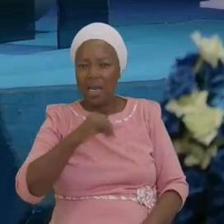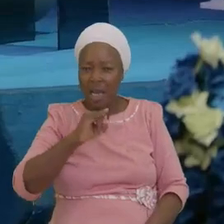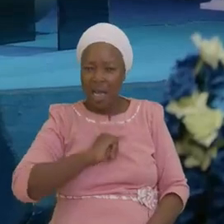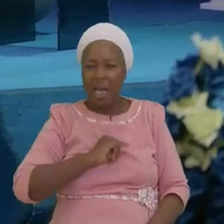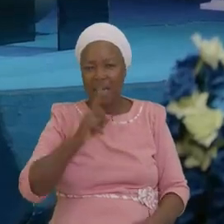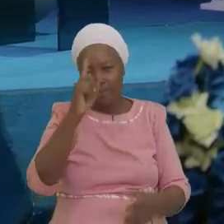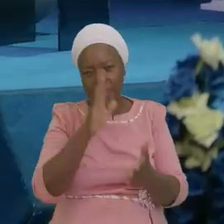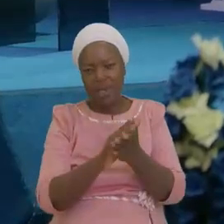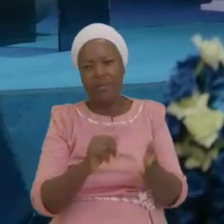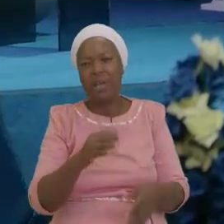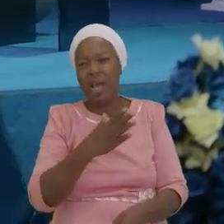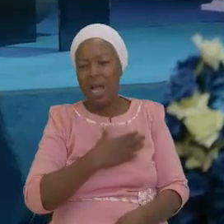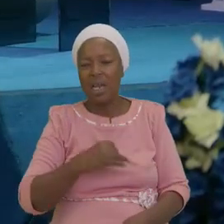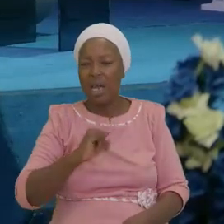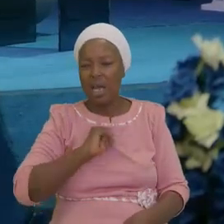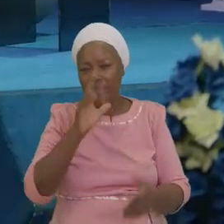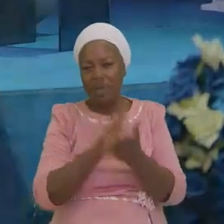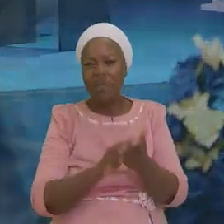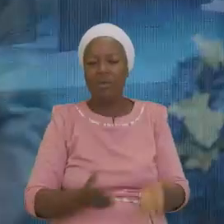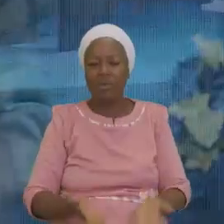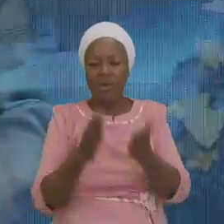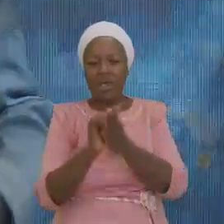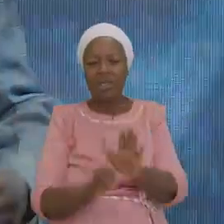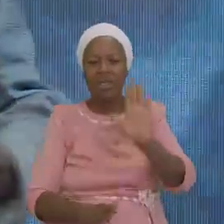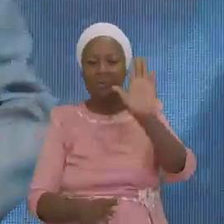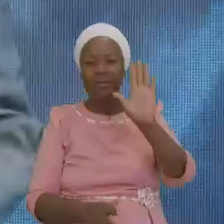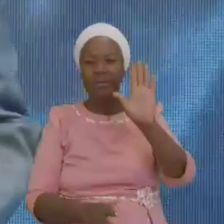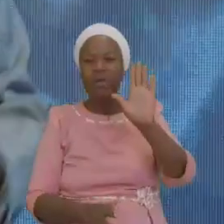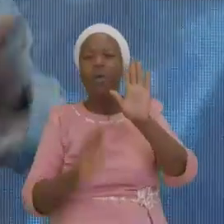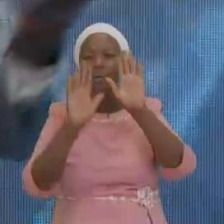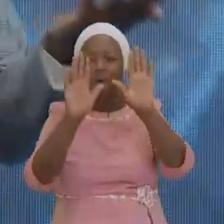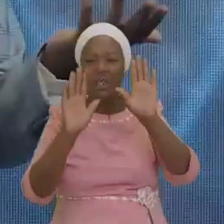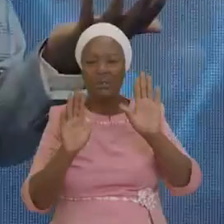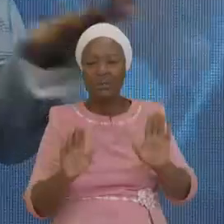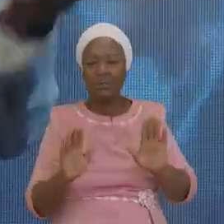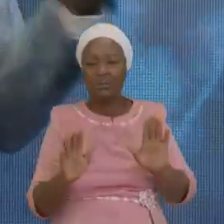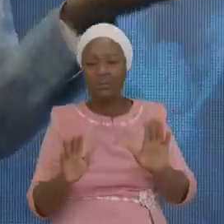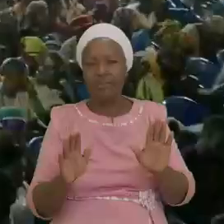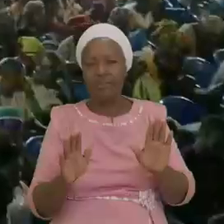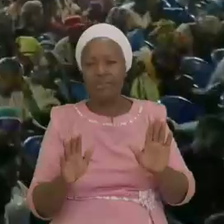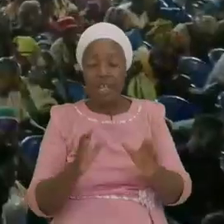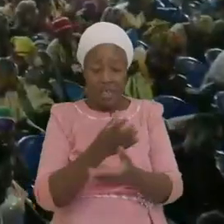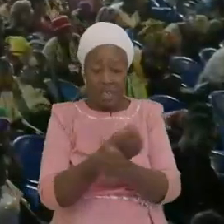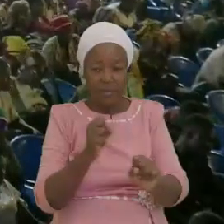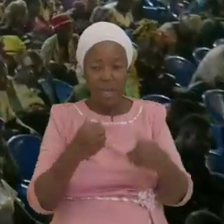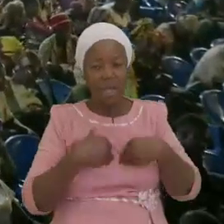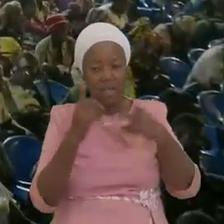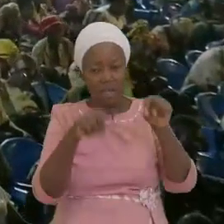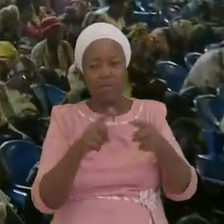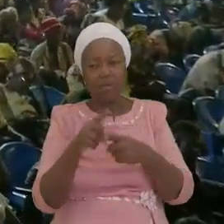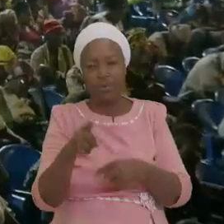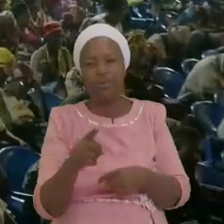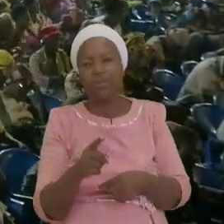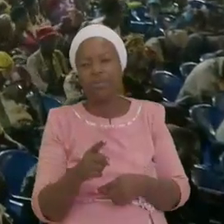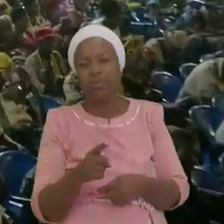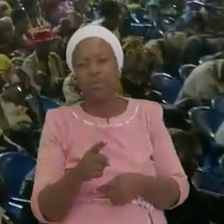believe. Raise up that hand. Wonderful. Salvation has come to you.